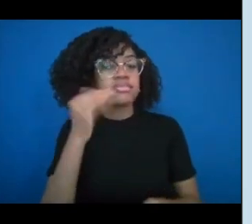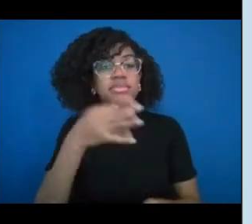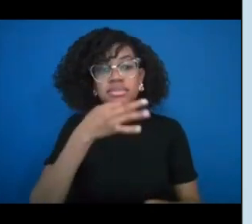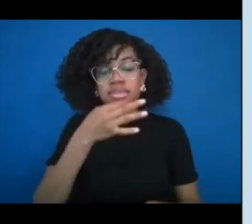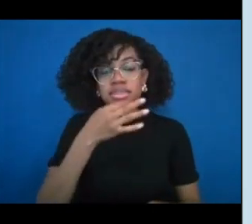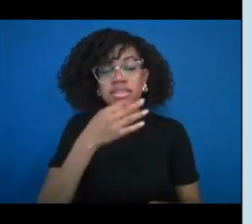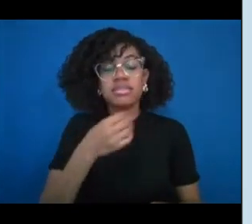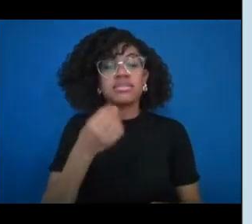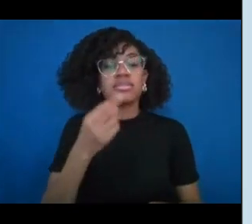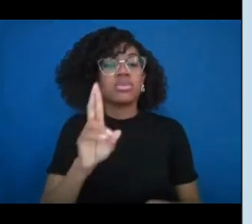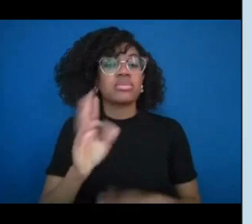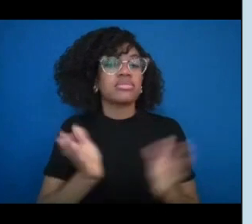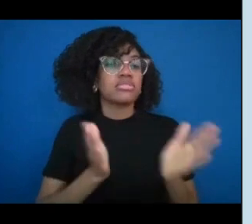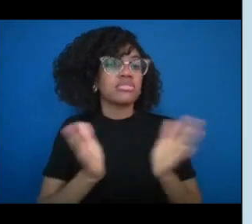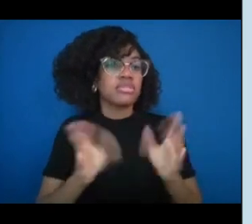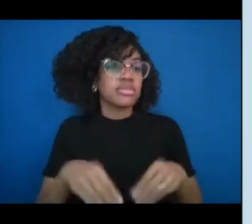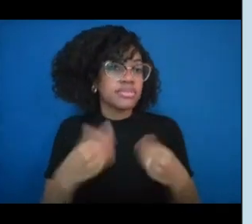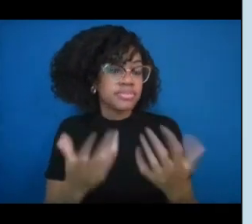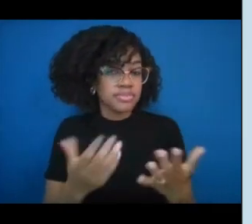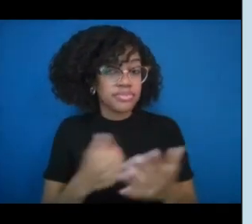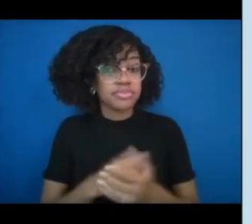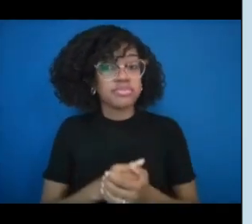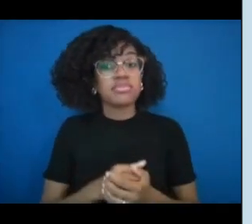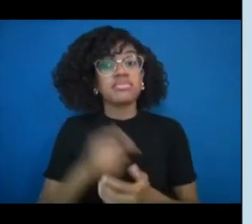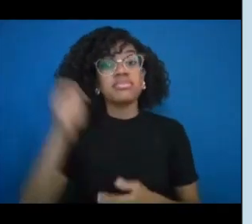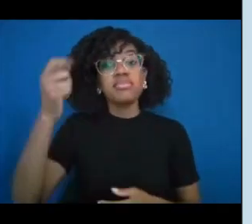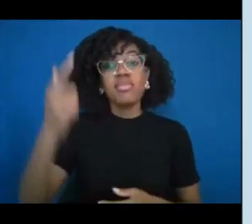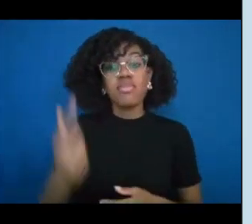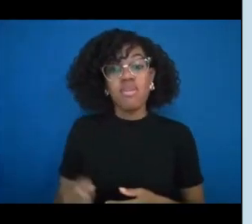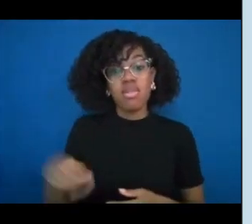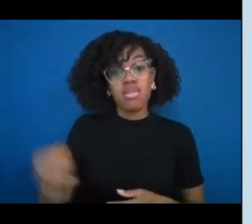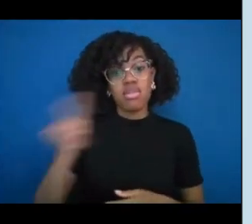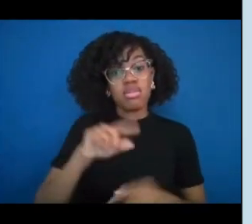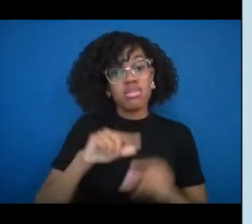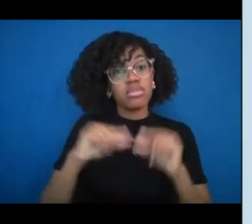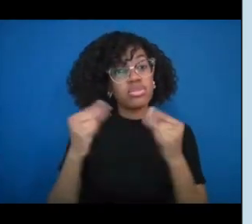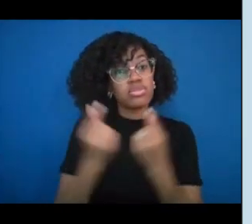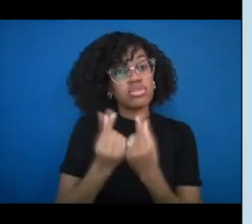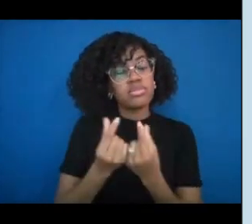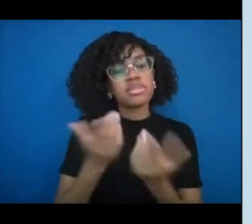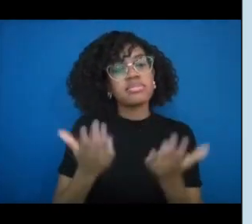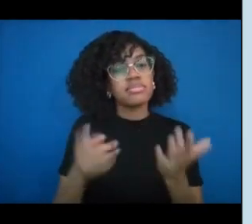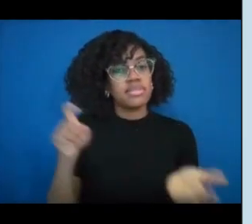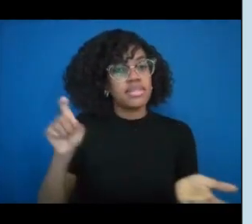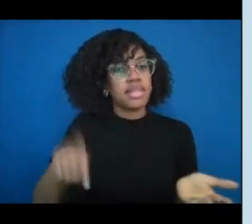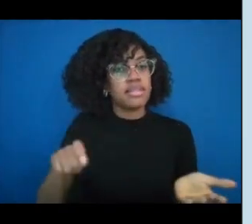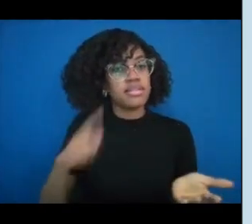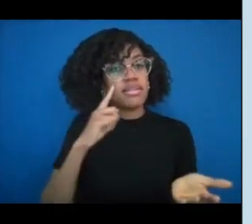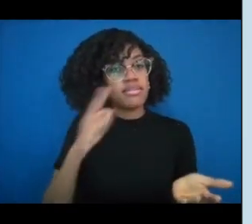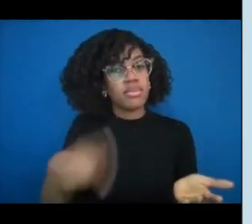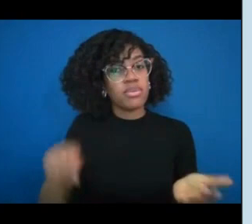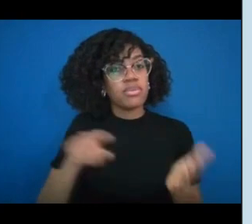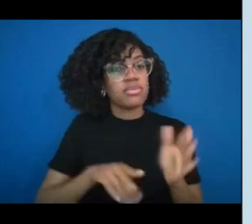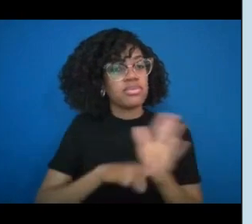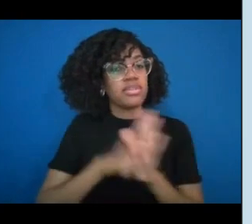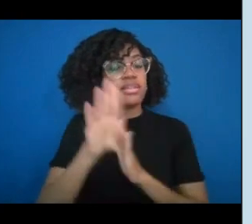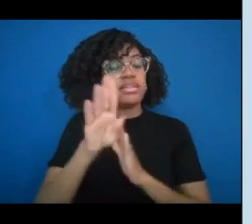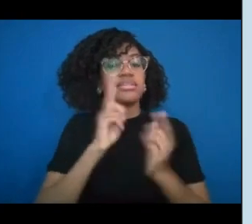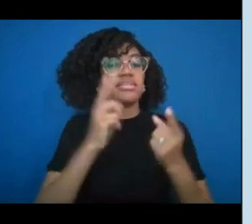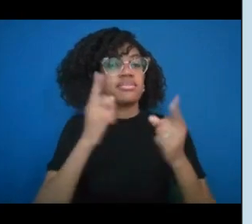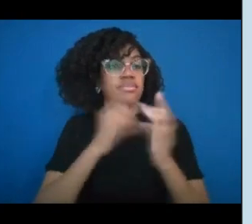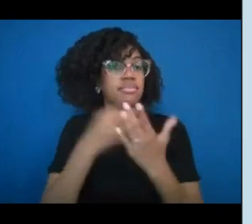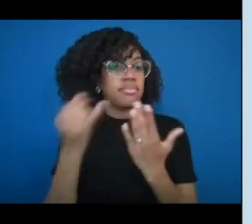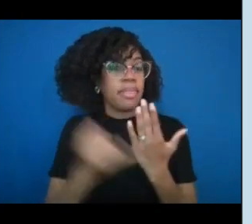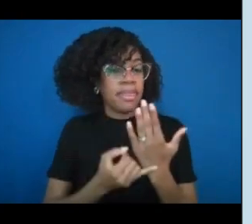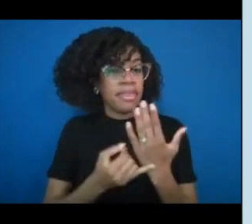provision. All of these groups might be necessary for you to develop a successful project.